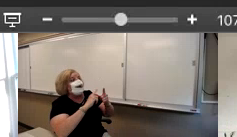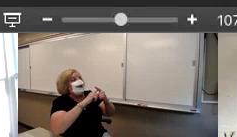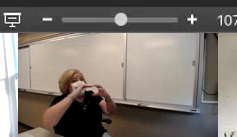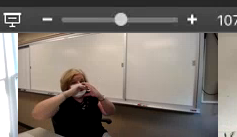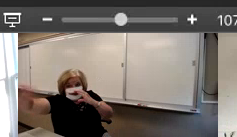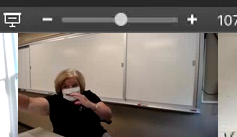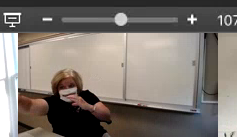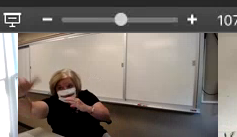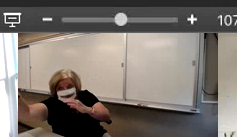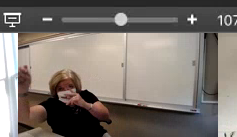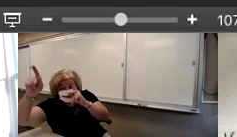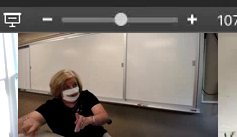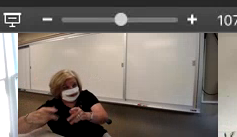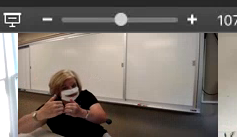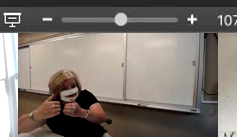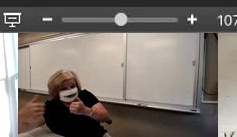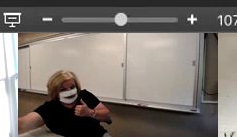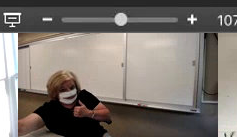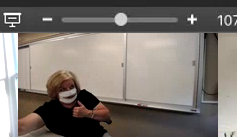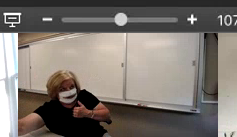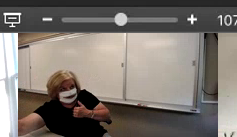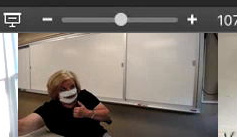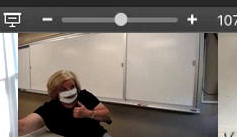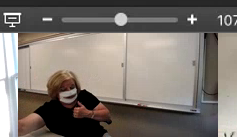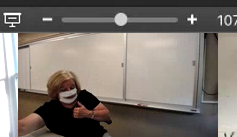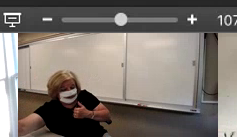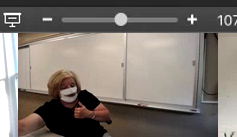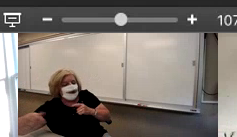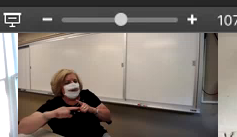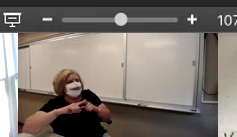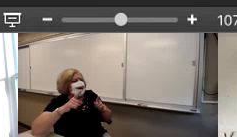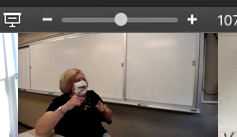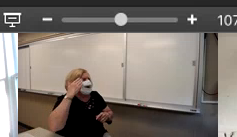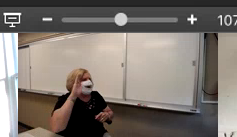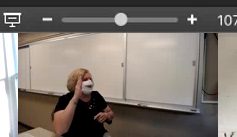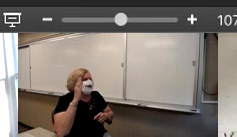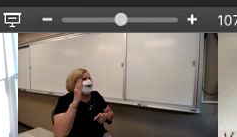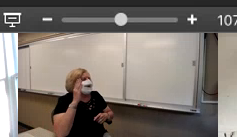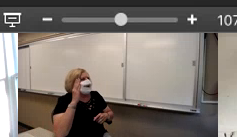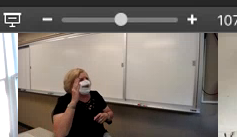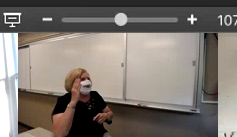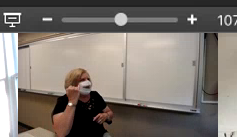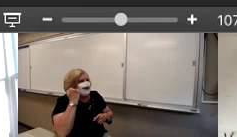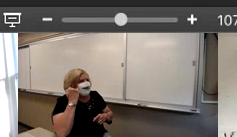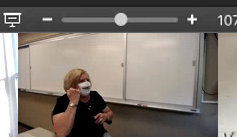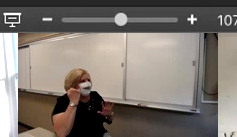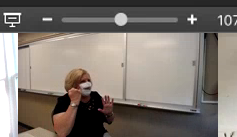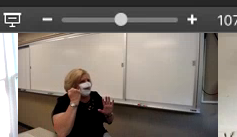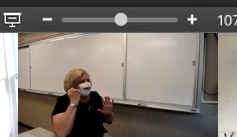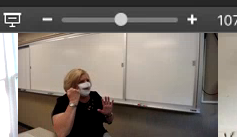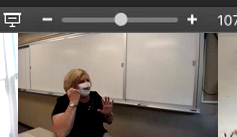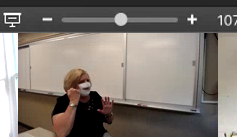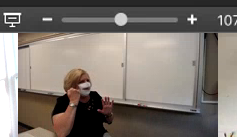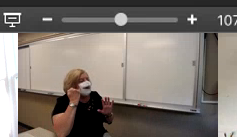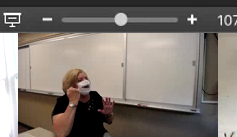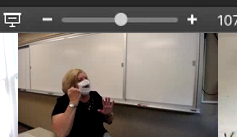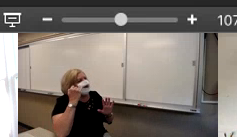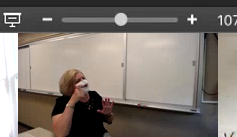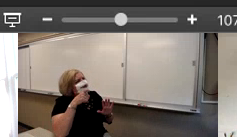somebody separately, right, within that. But I don't know if that... That should be a permanent